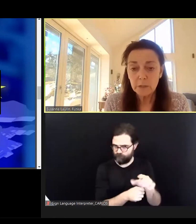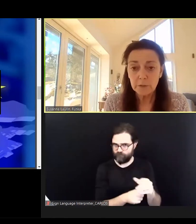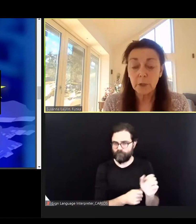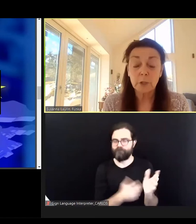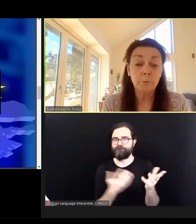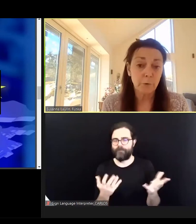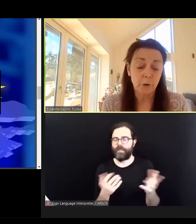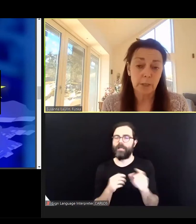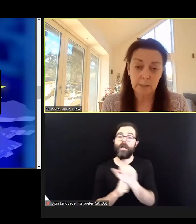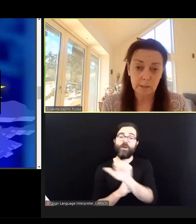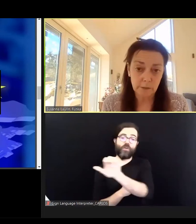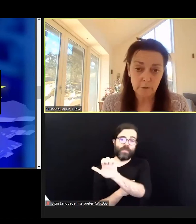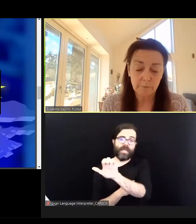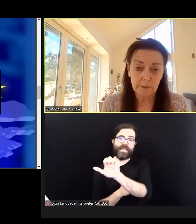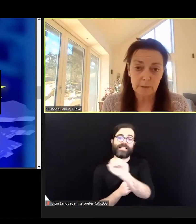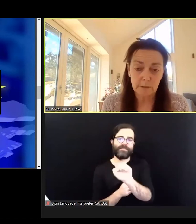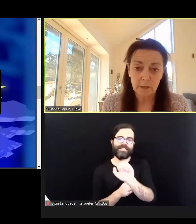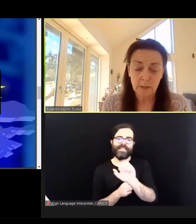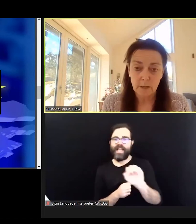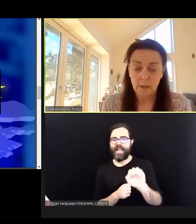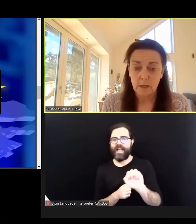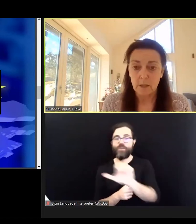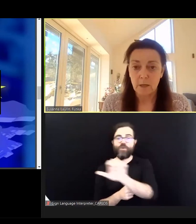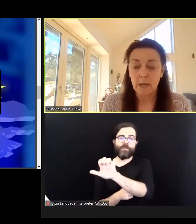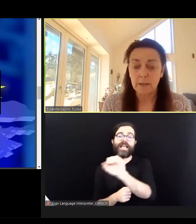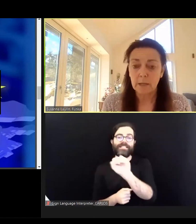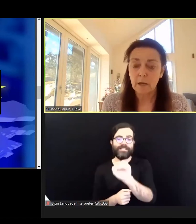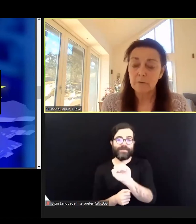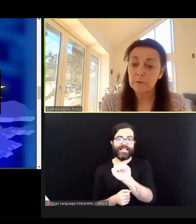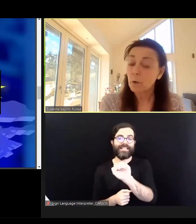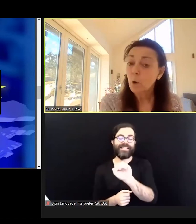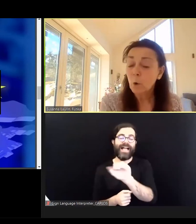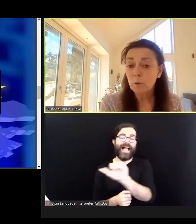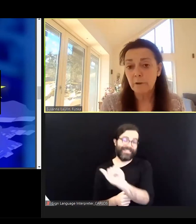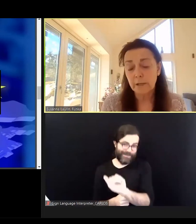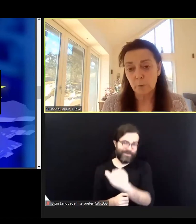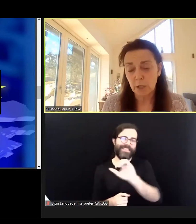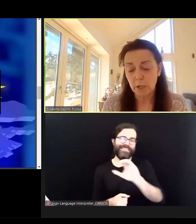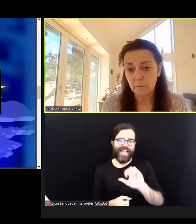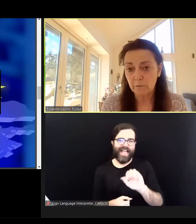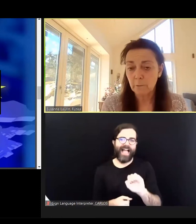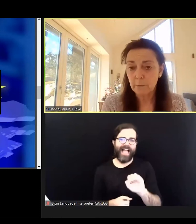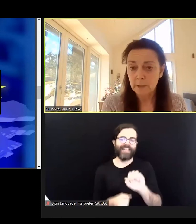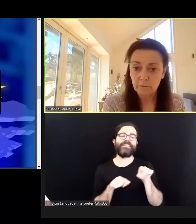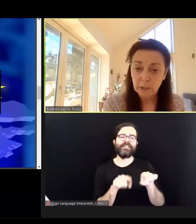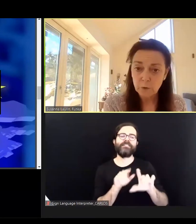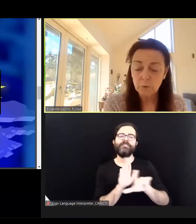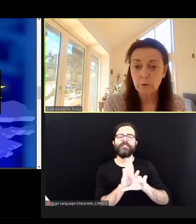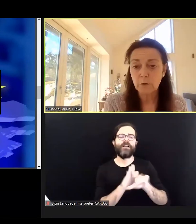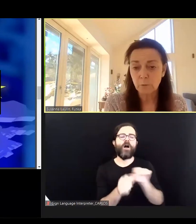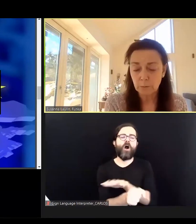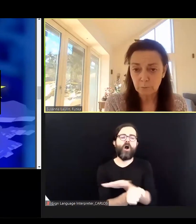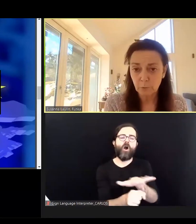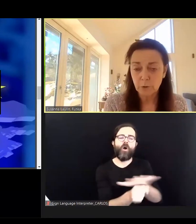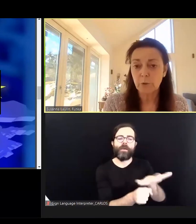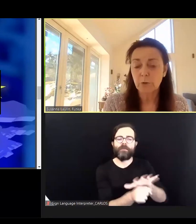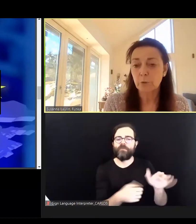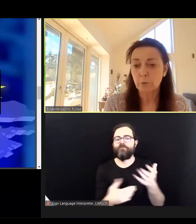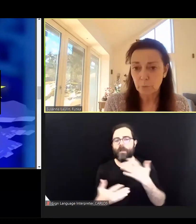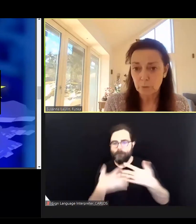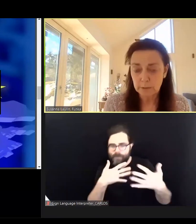act, the next directive in Europe covering all the EU member states, it's called the European Accessibility Act.